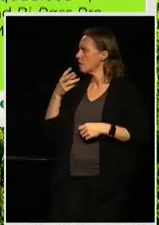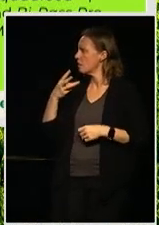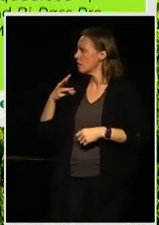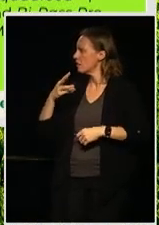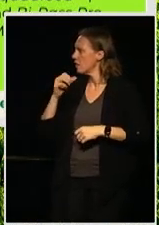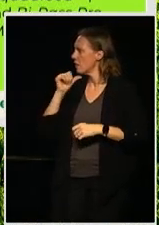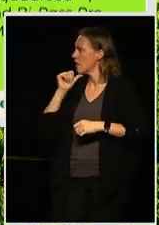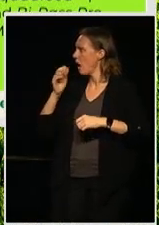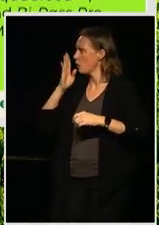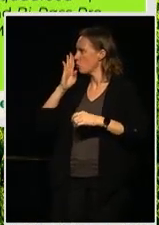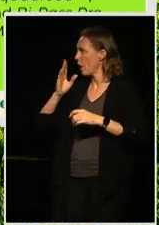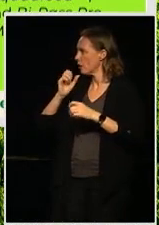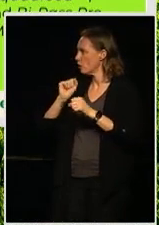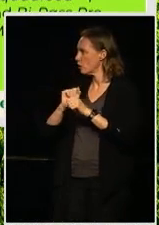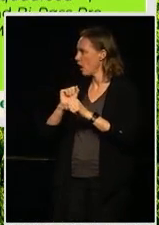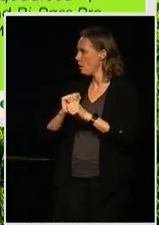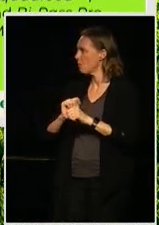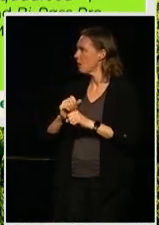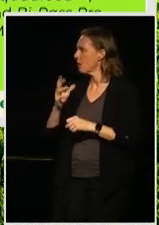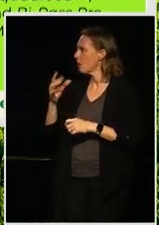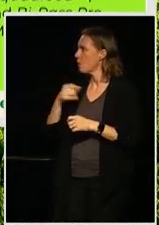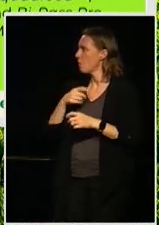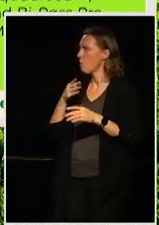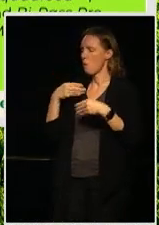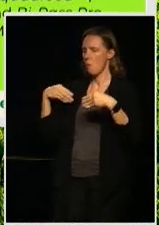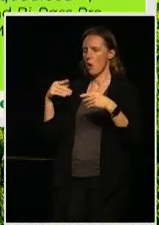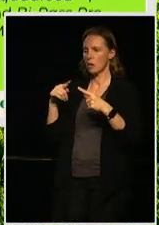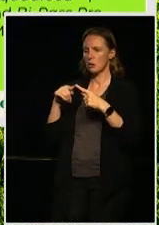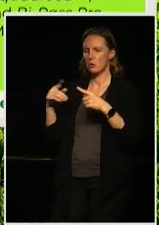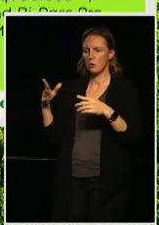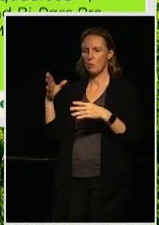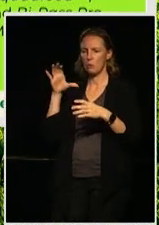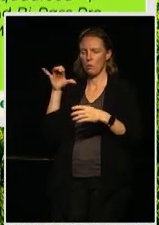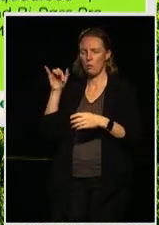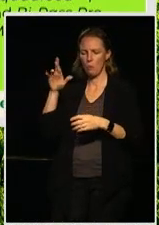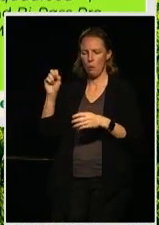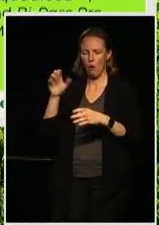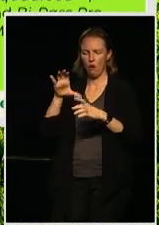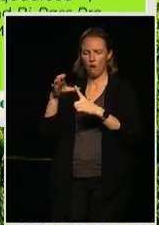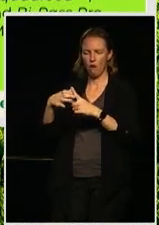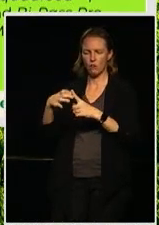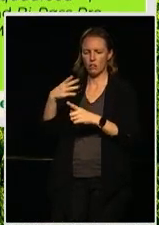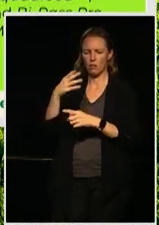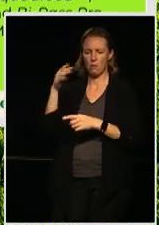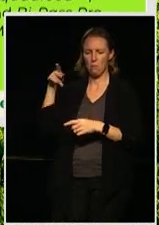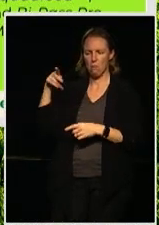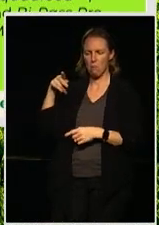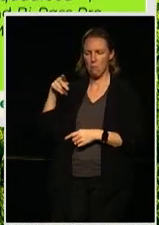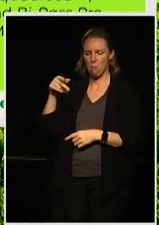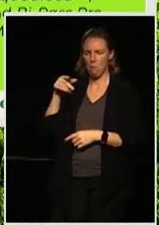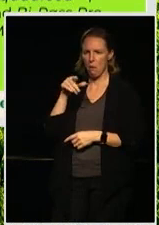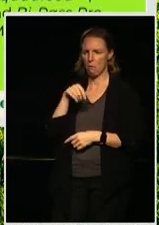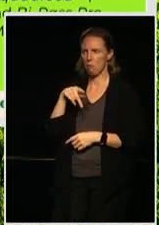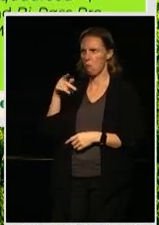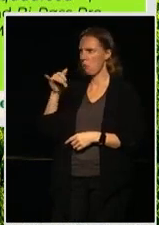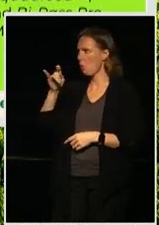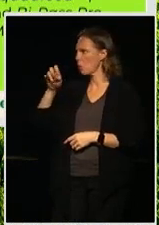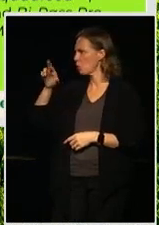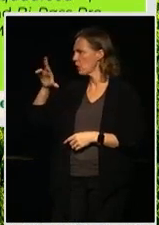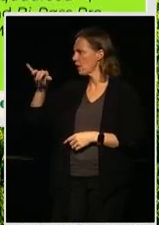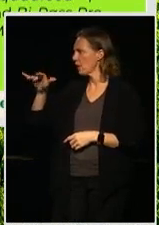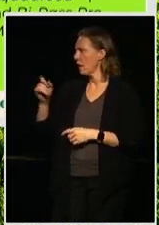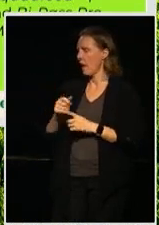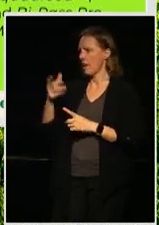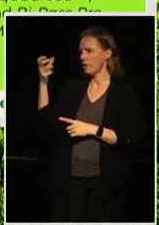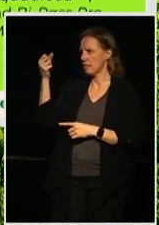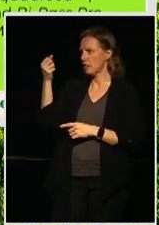to expand our market to the aquaculture, poultry, and livestock. And the dairy market will be covered by